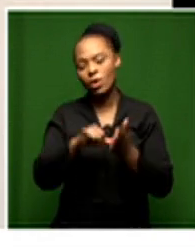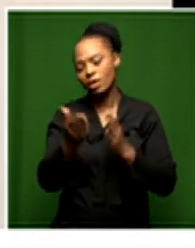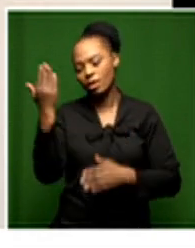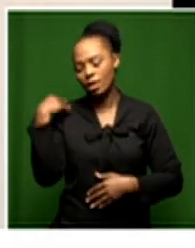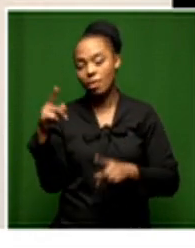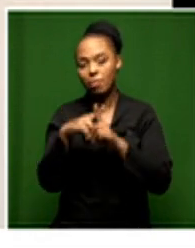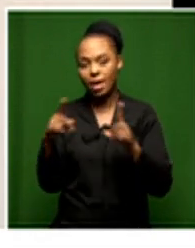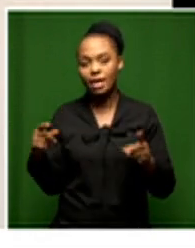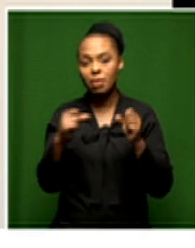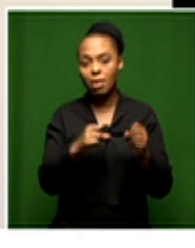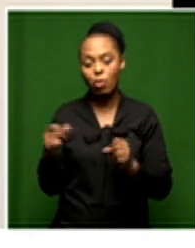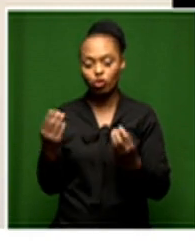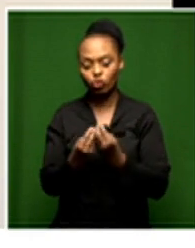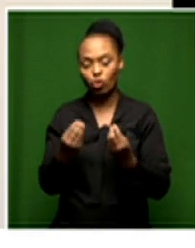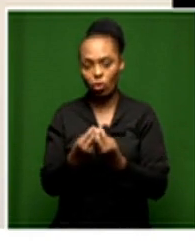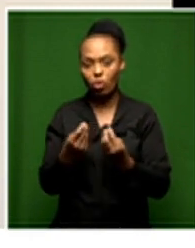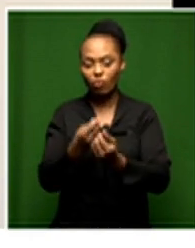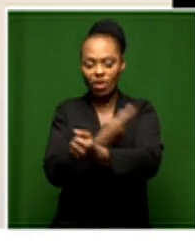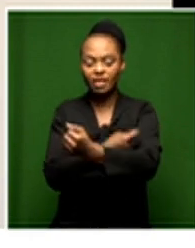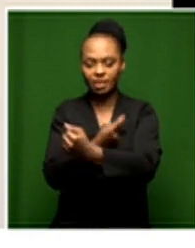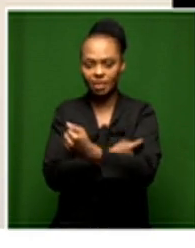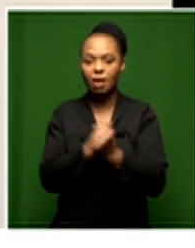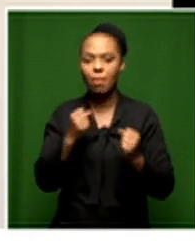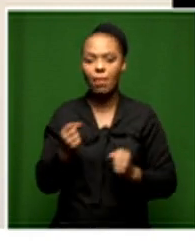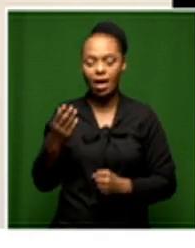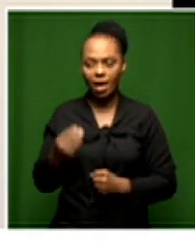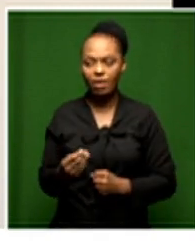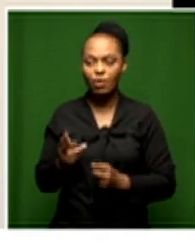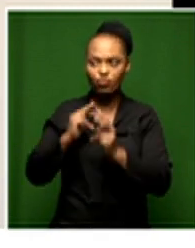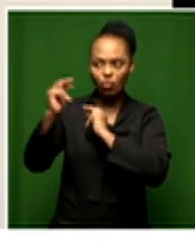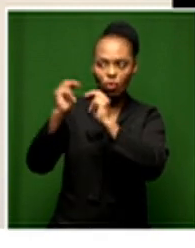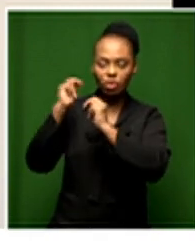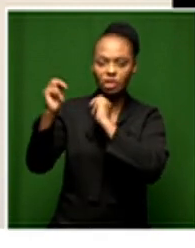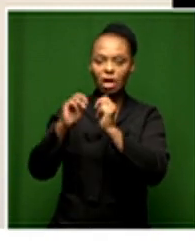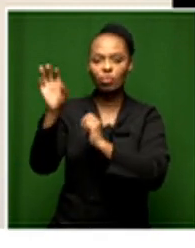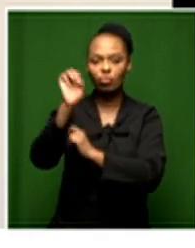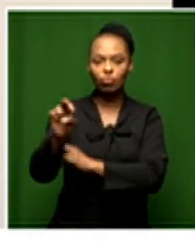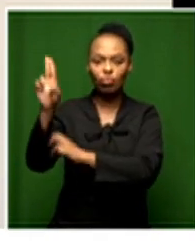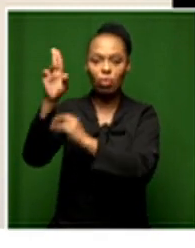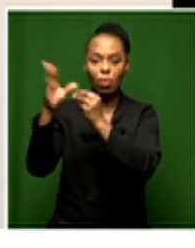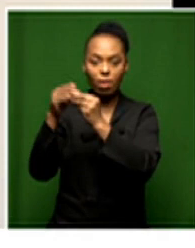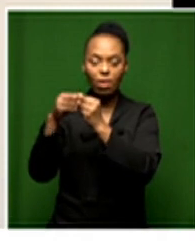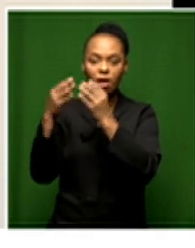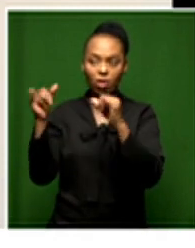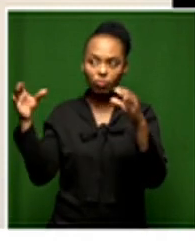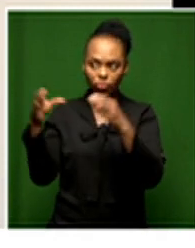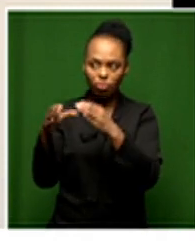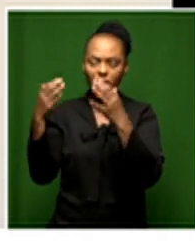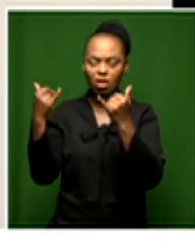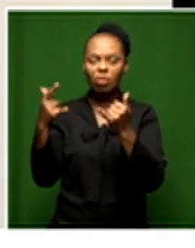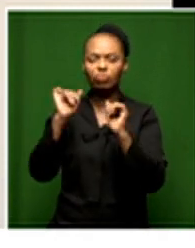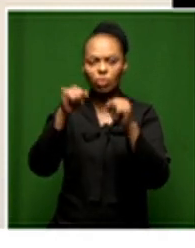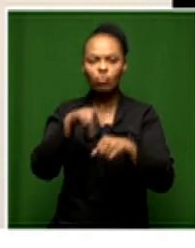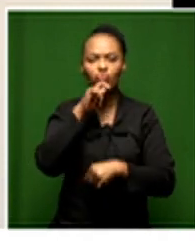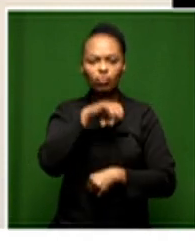the existing stocks negotiated by the European Union members themselves, it's true that French